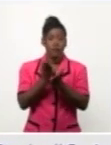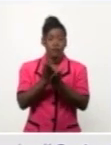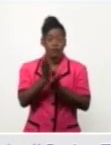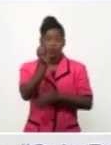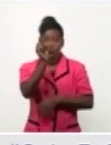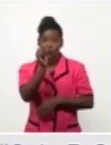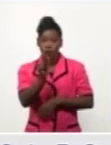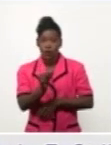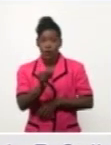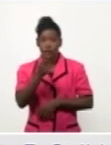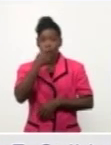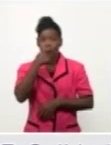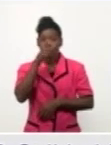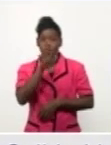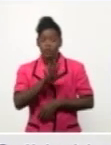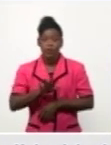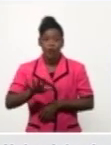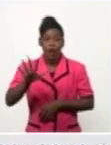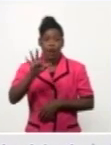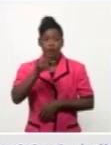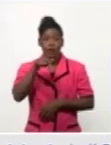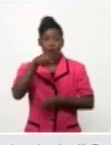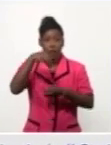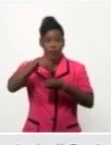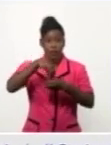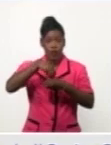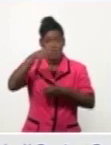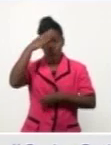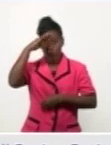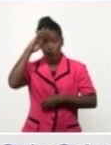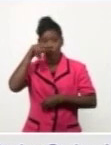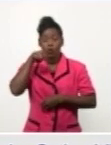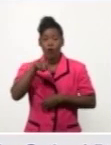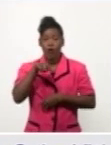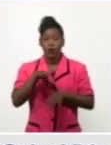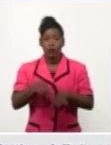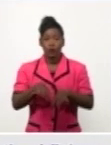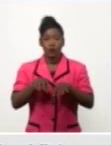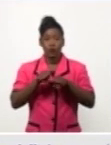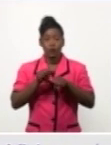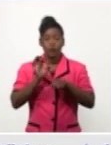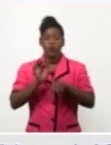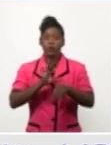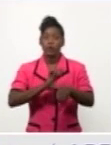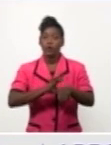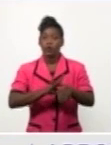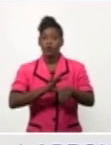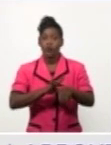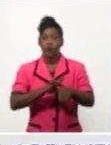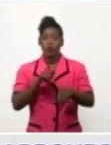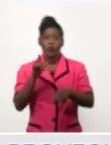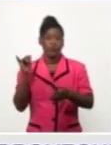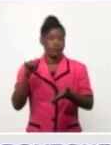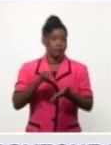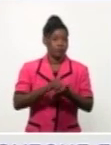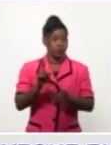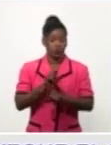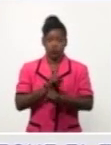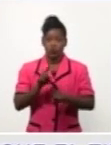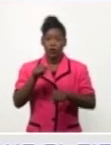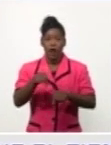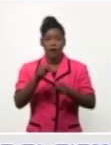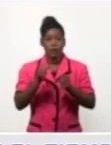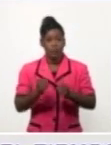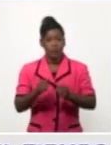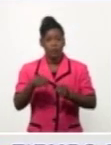is a Congolese student who acquired the disease in our country. So